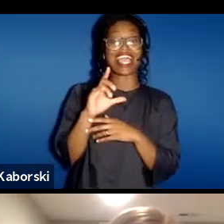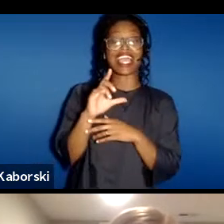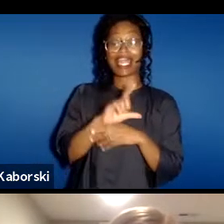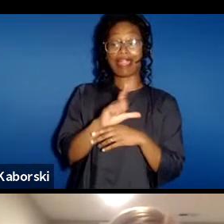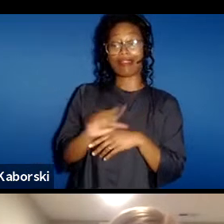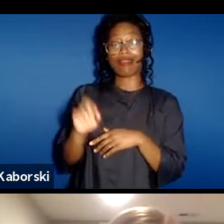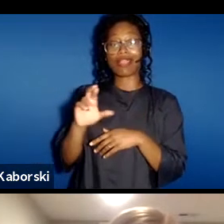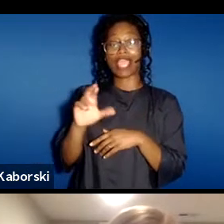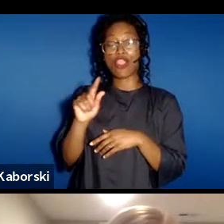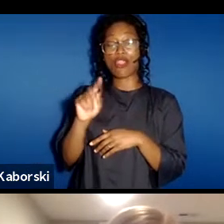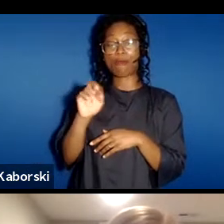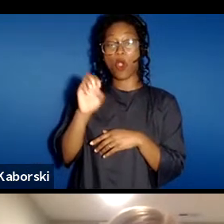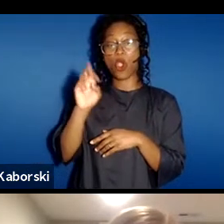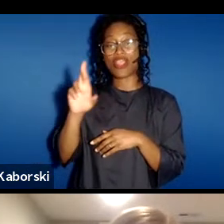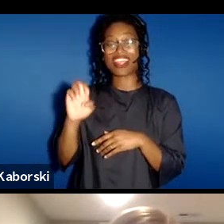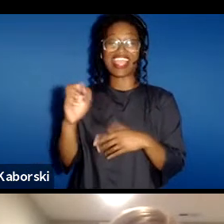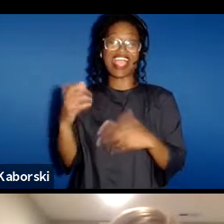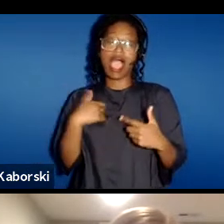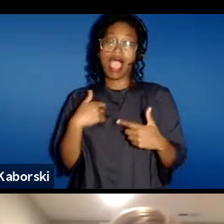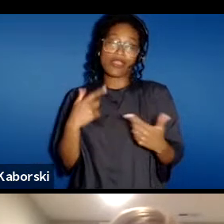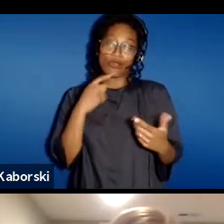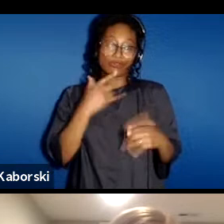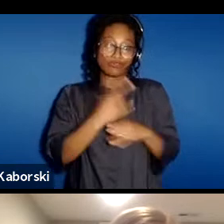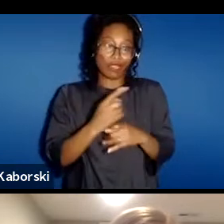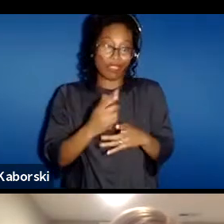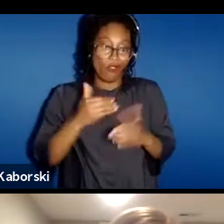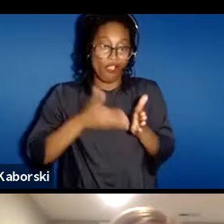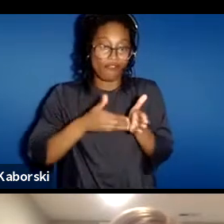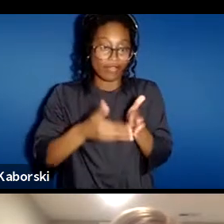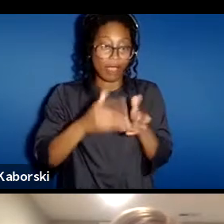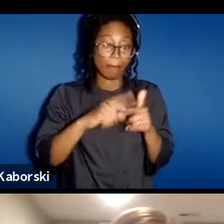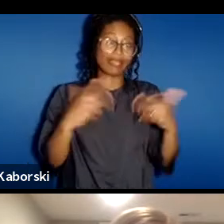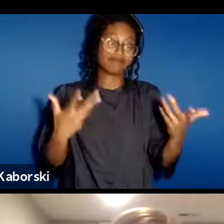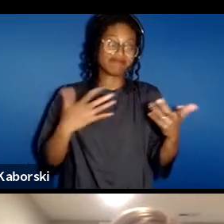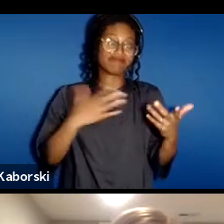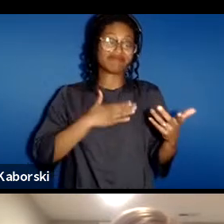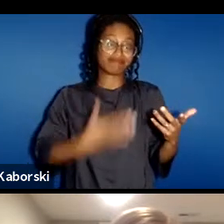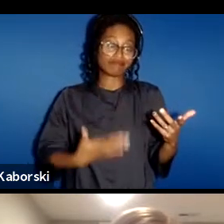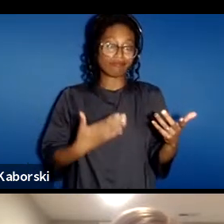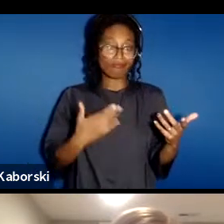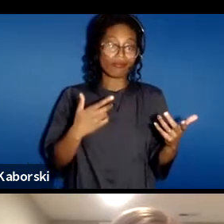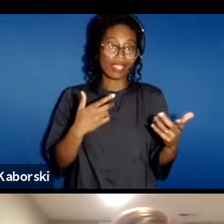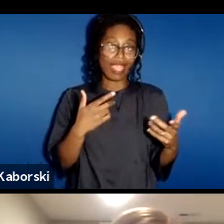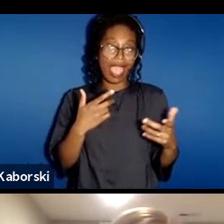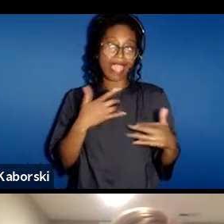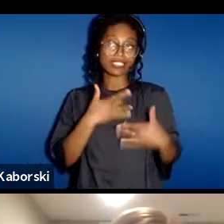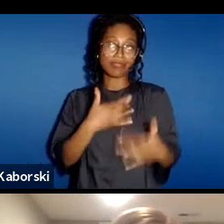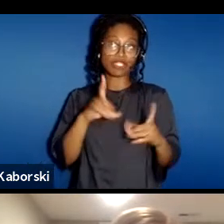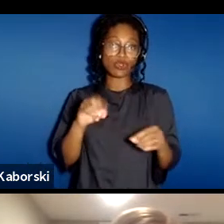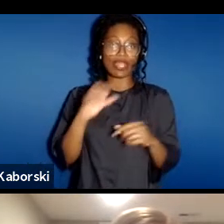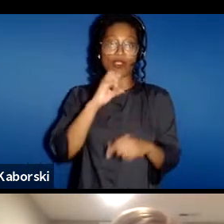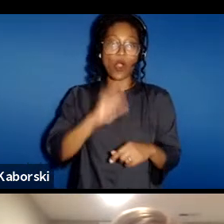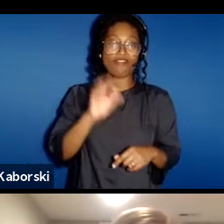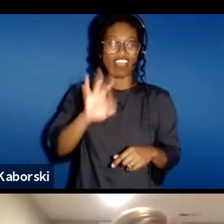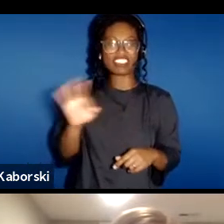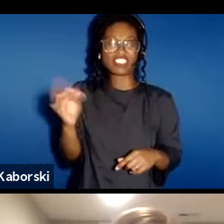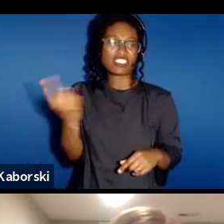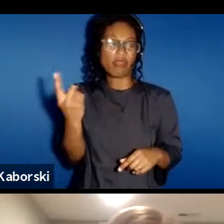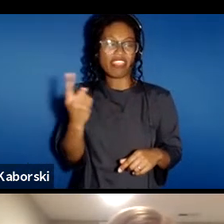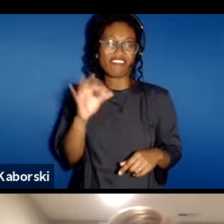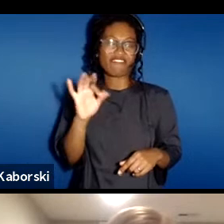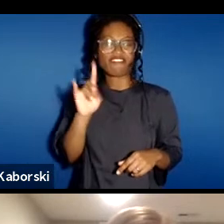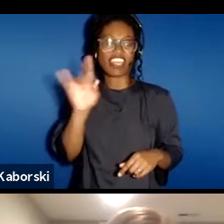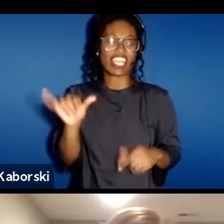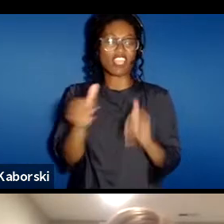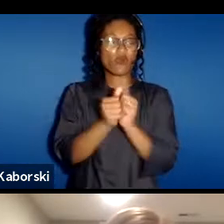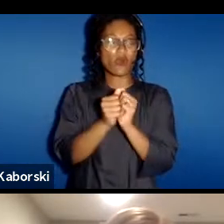biggest spirits drinker, but when I do, I usually go for an old fashioned or something funky with a